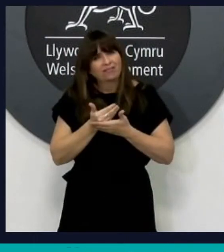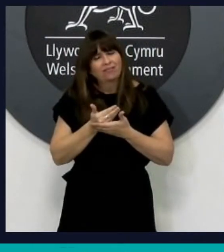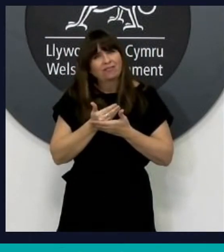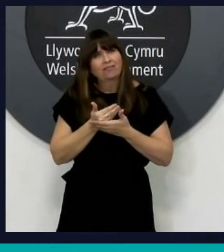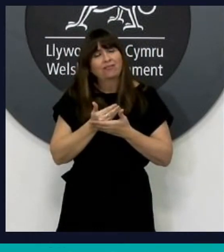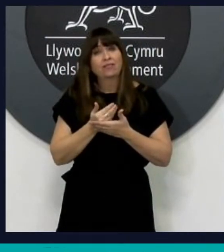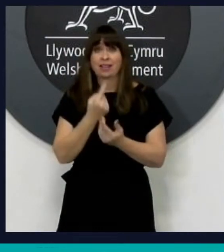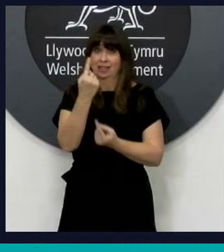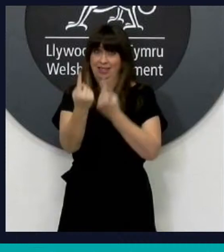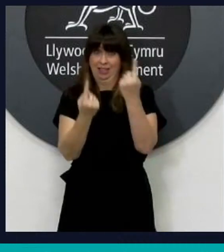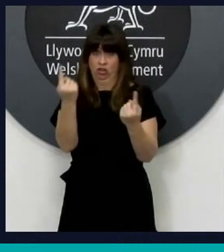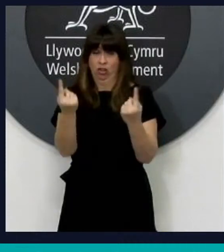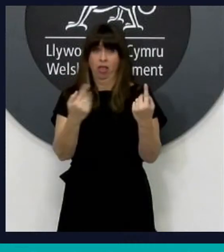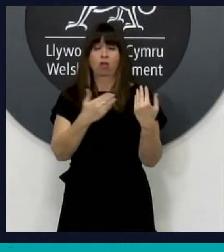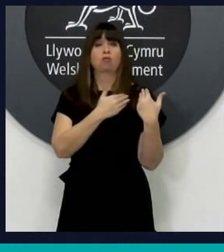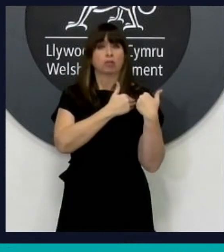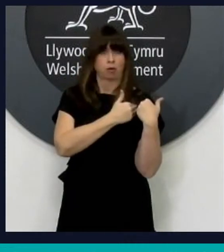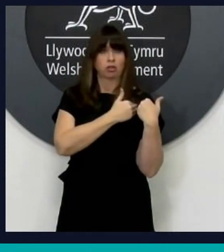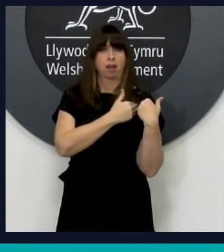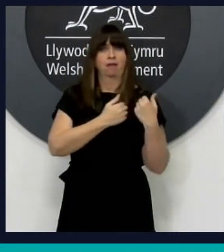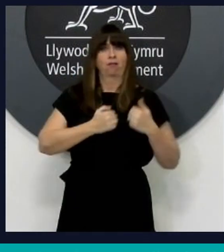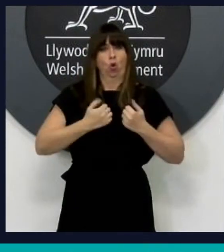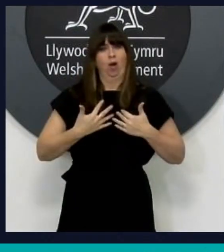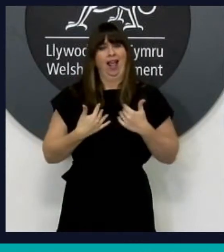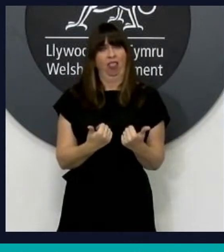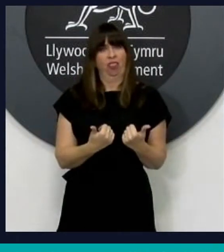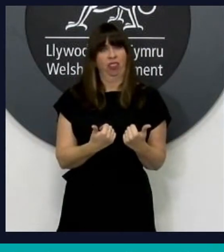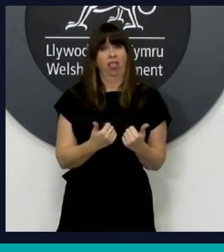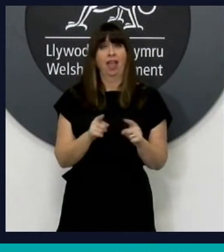just to themselves, but to their fellow human beings in Wales.